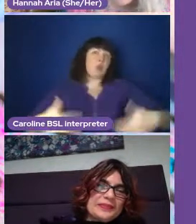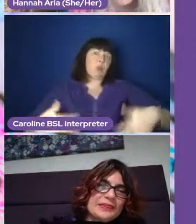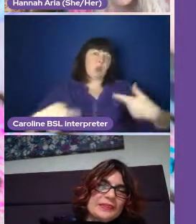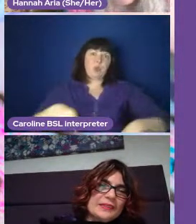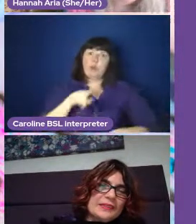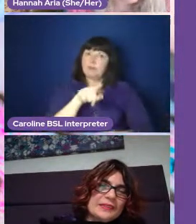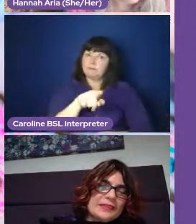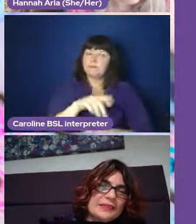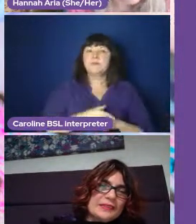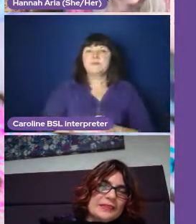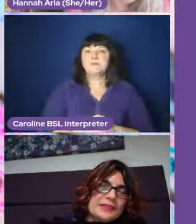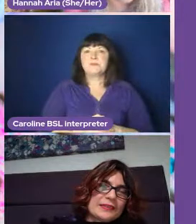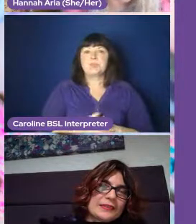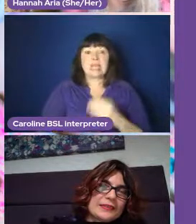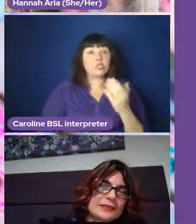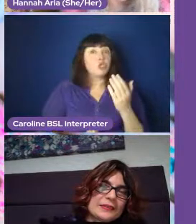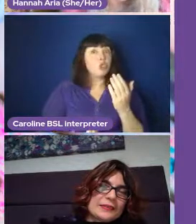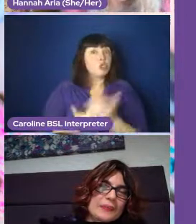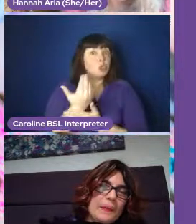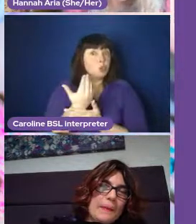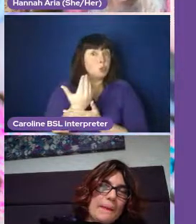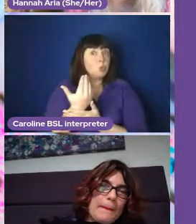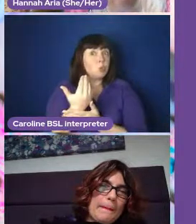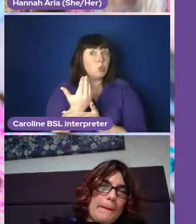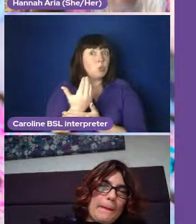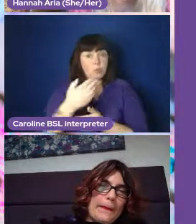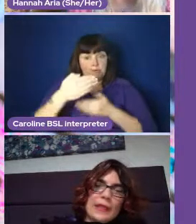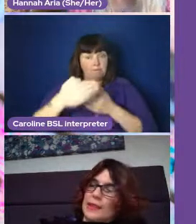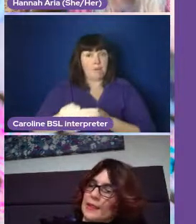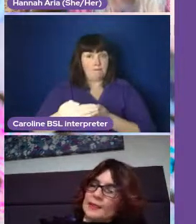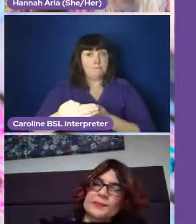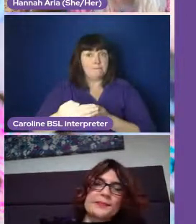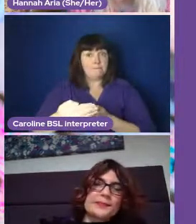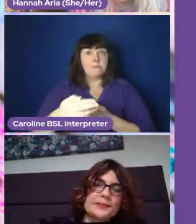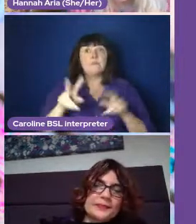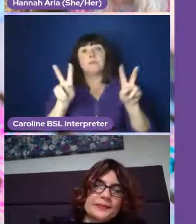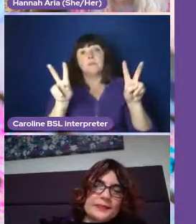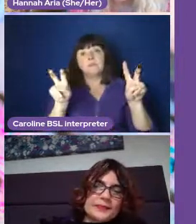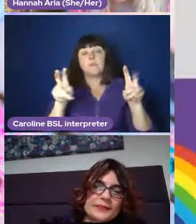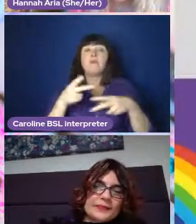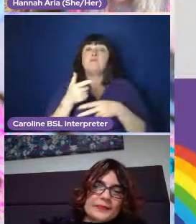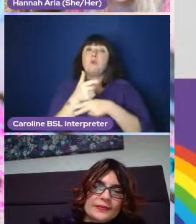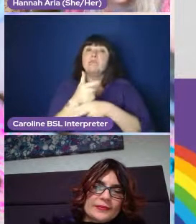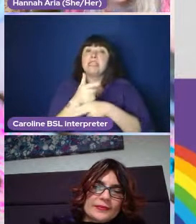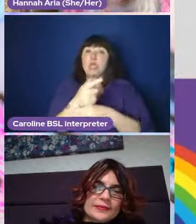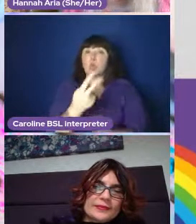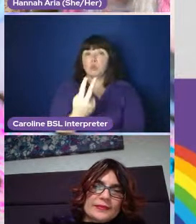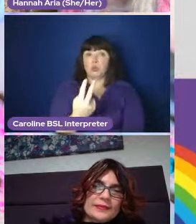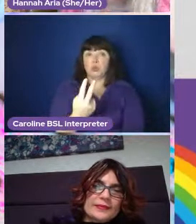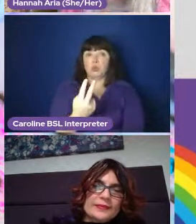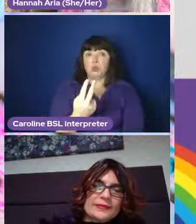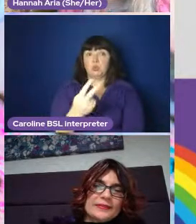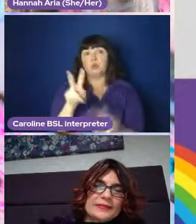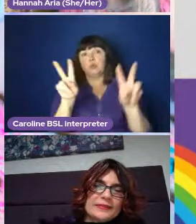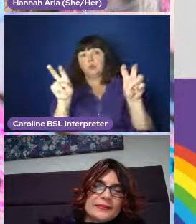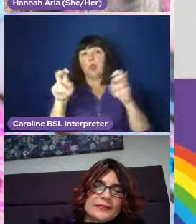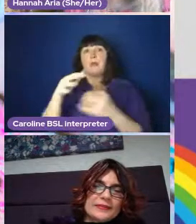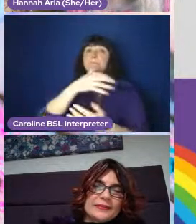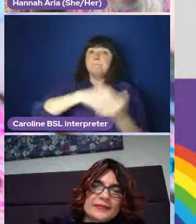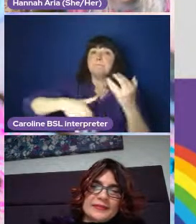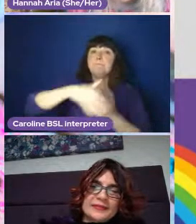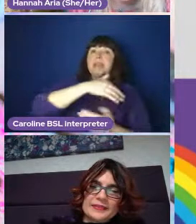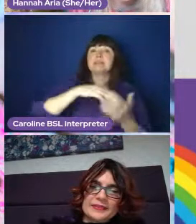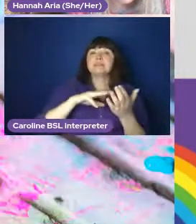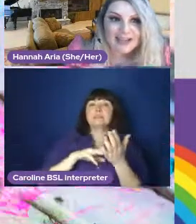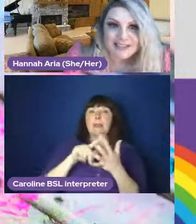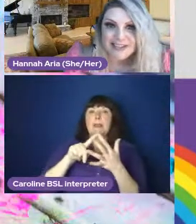released the new episode, the instructional video 2, which is mixed media, And that is great fun. There's a lot of